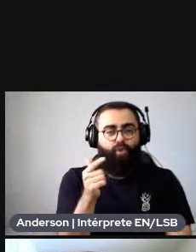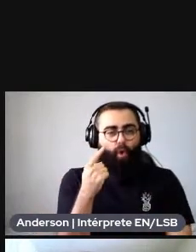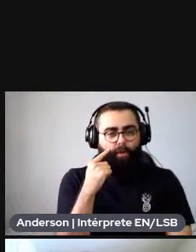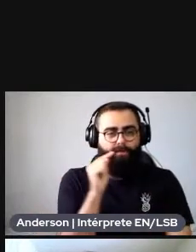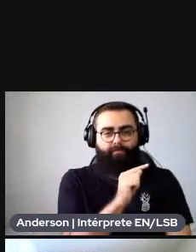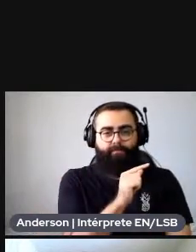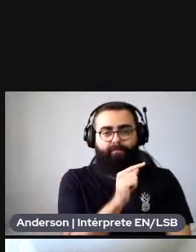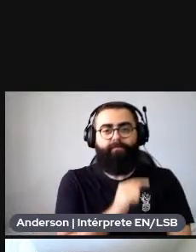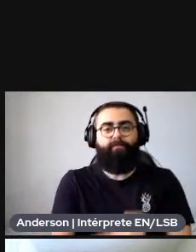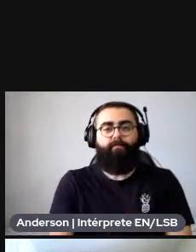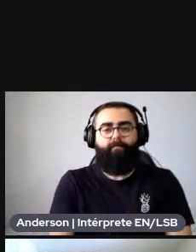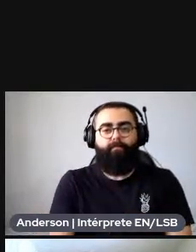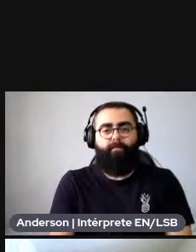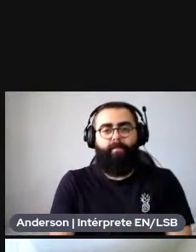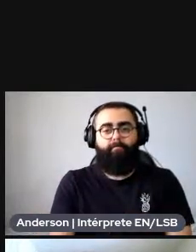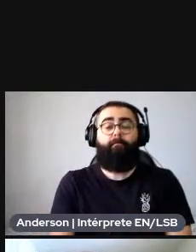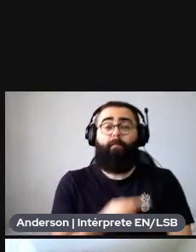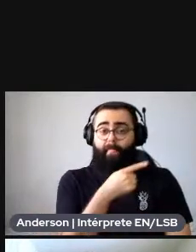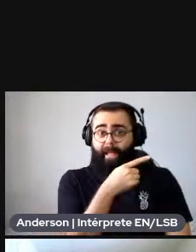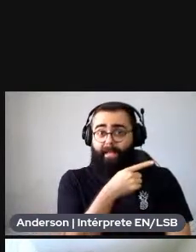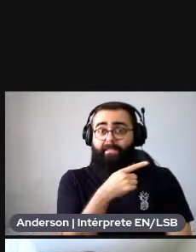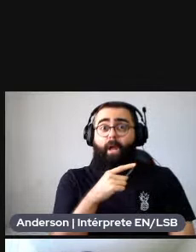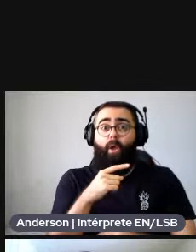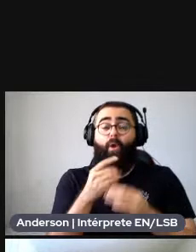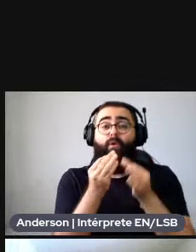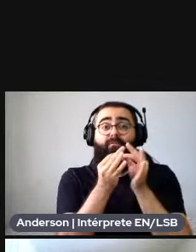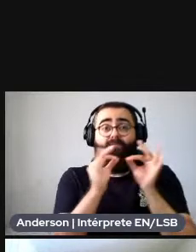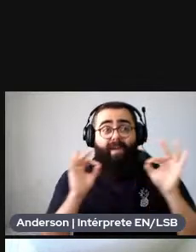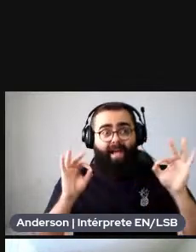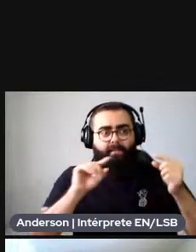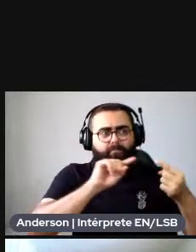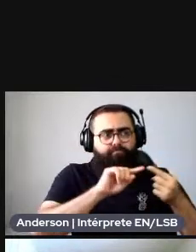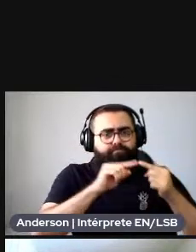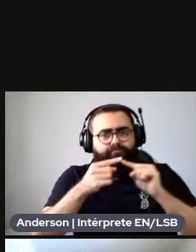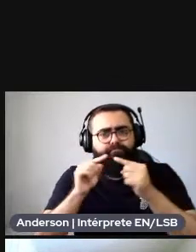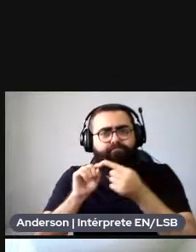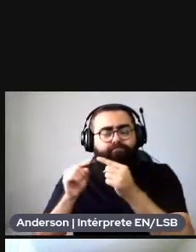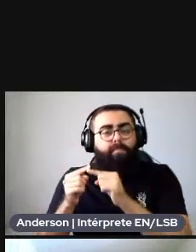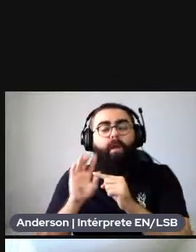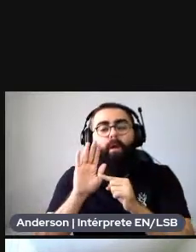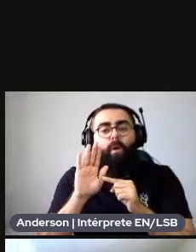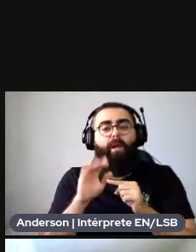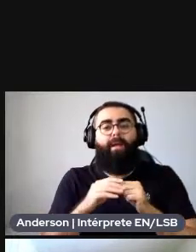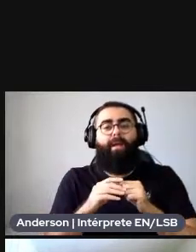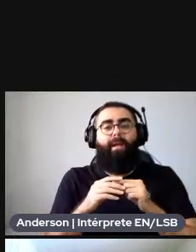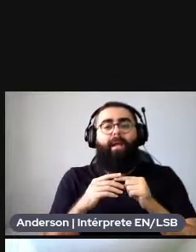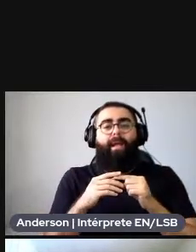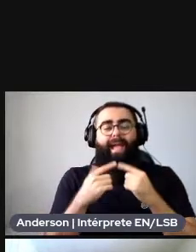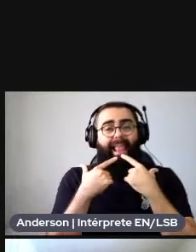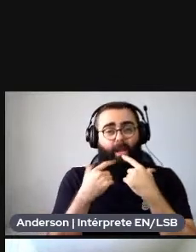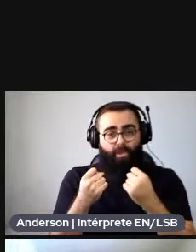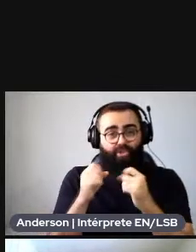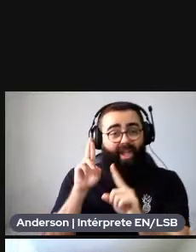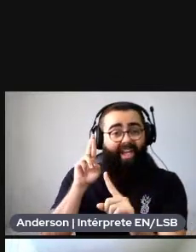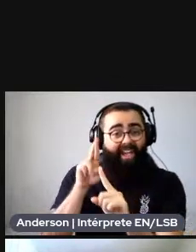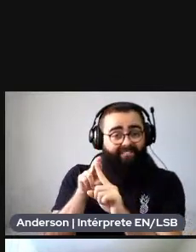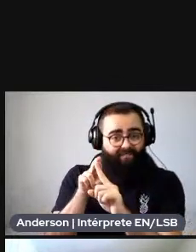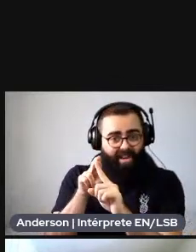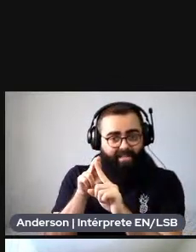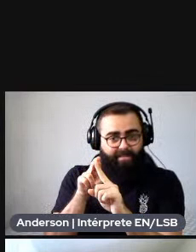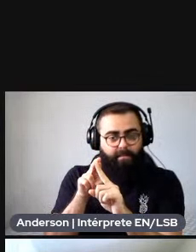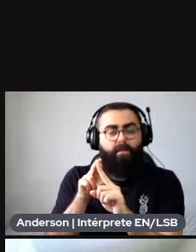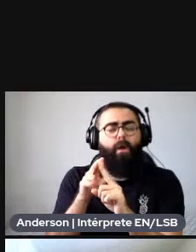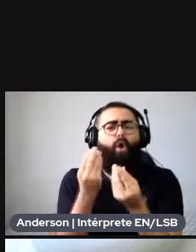The construction is such that the linguistic entity is identified through the state of affairs in which it